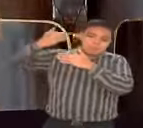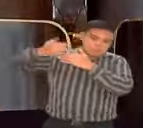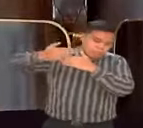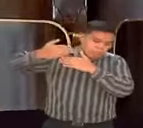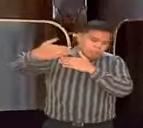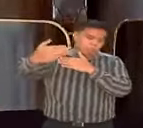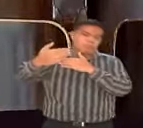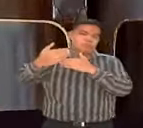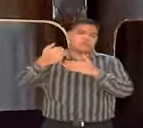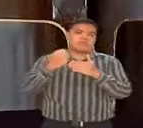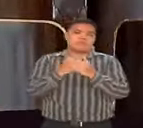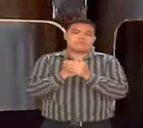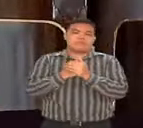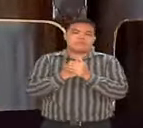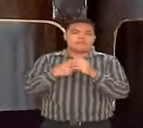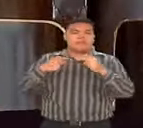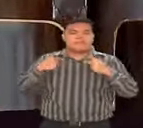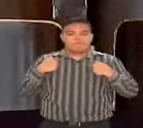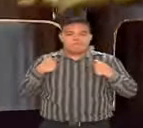having